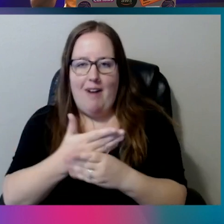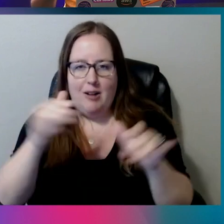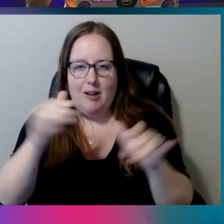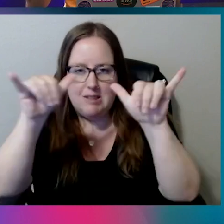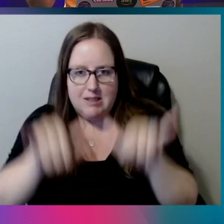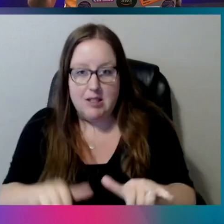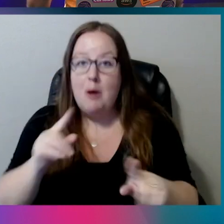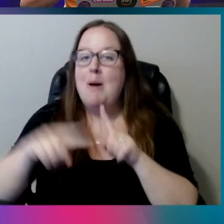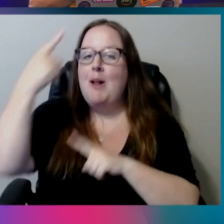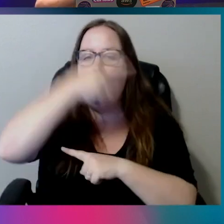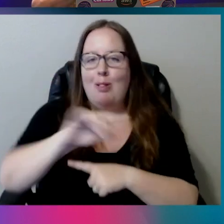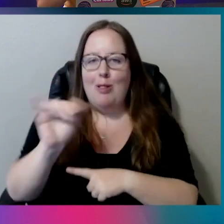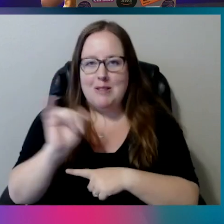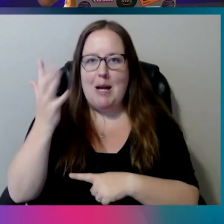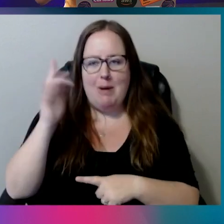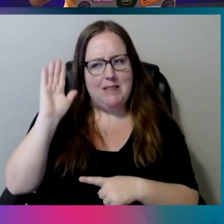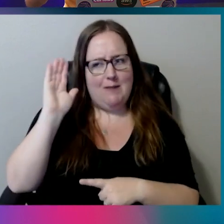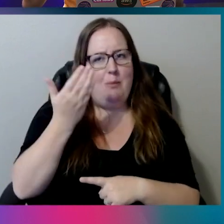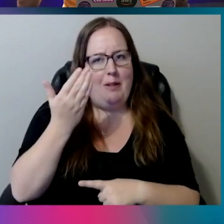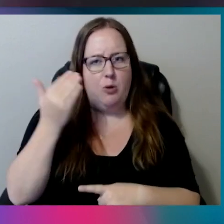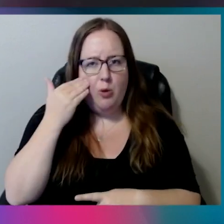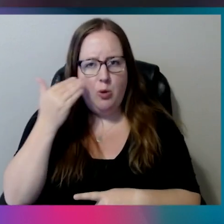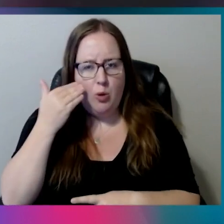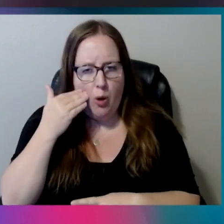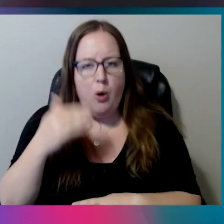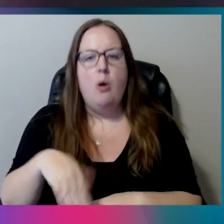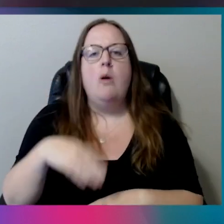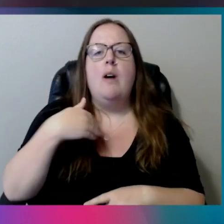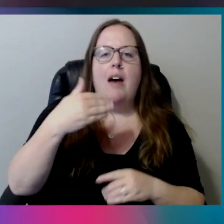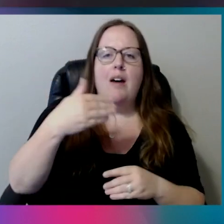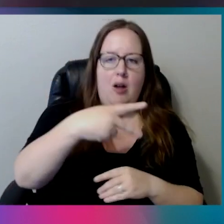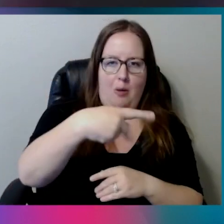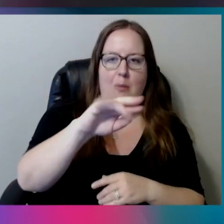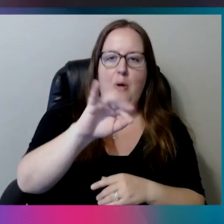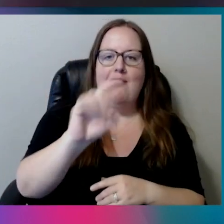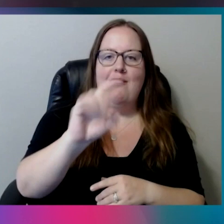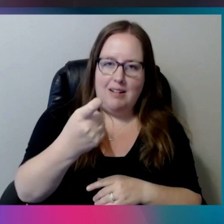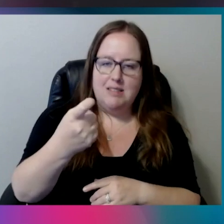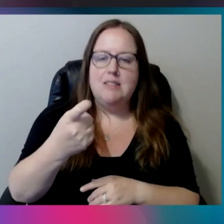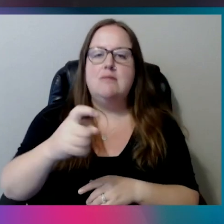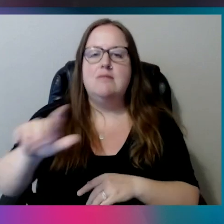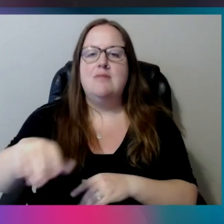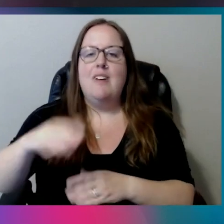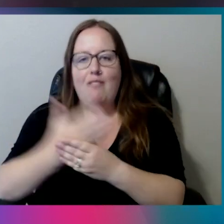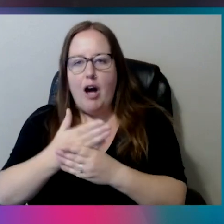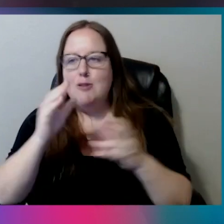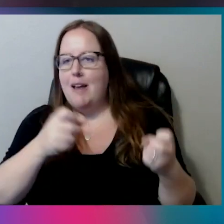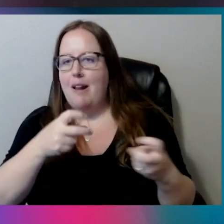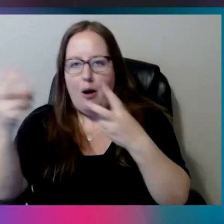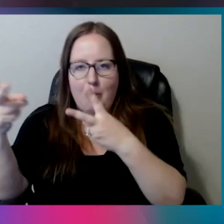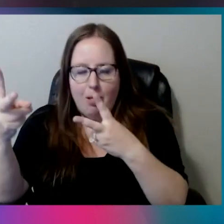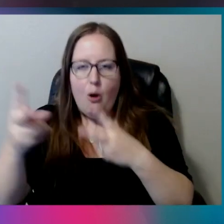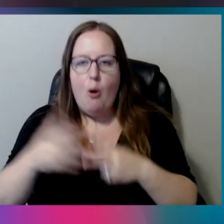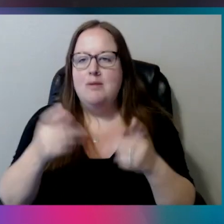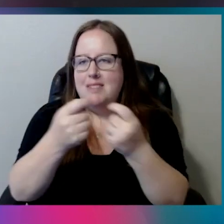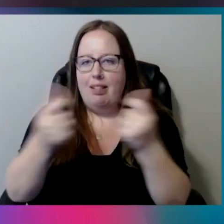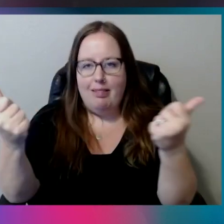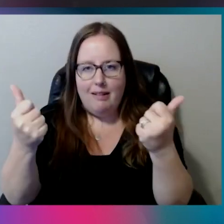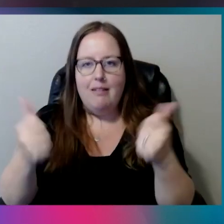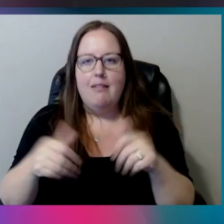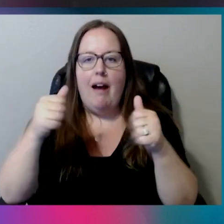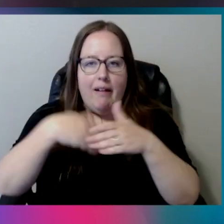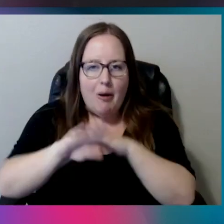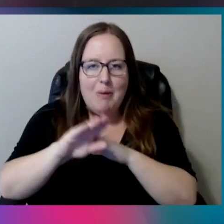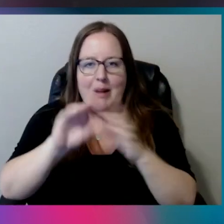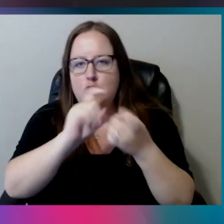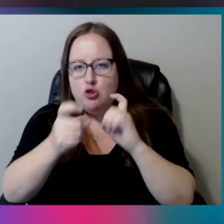because it's familiar kind of environment. You can prefix files. You can prefix things files. Like that. Yeah. I can upload files, upload folders, delete them. I can come in here and change the properties